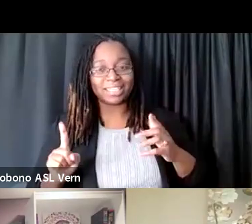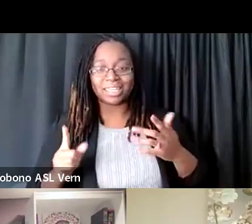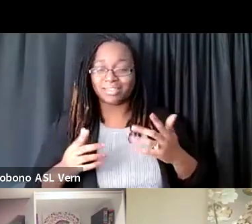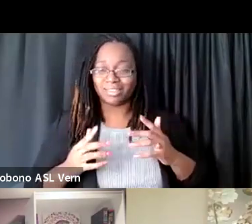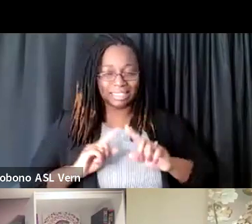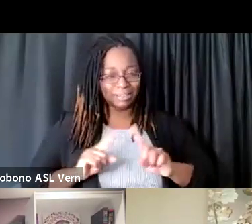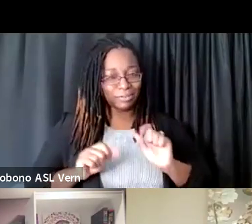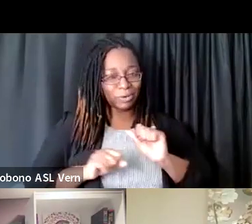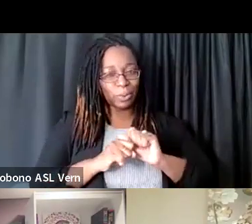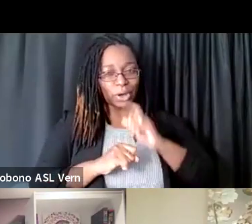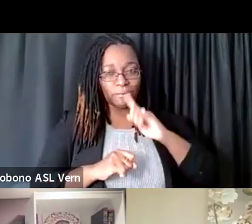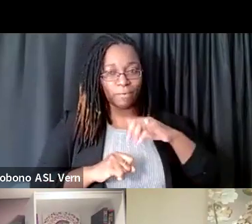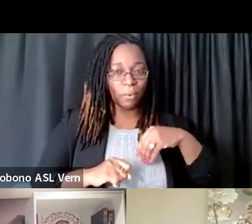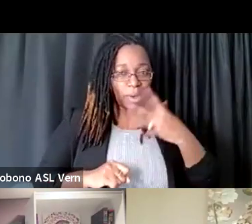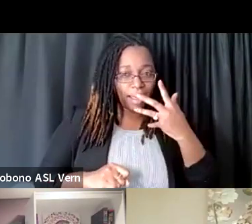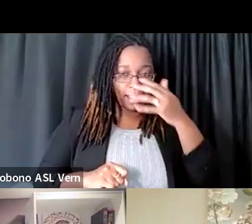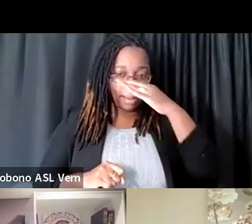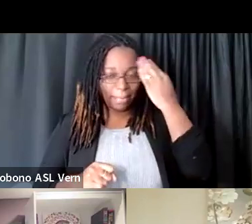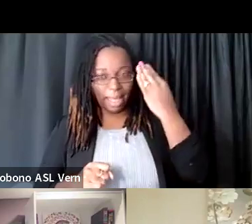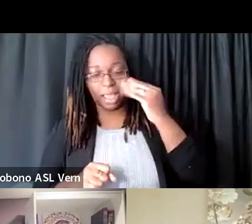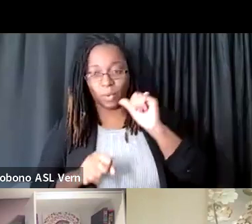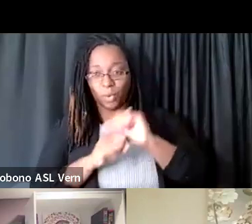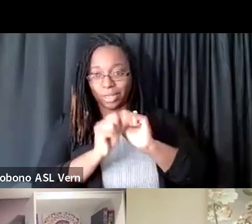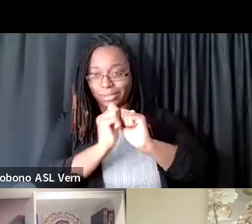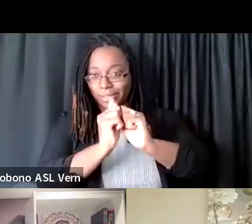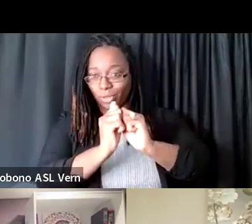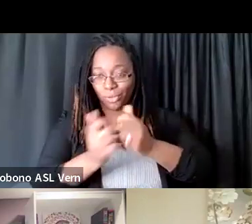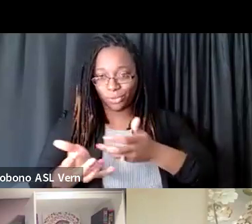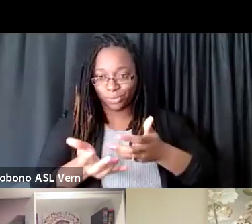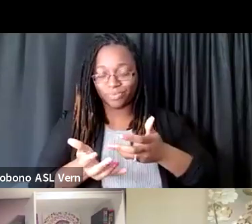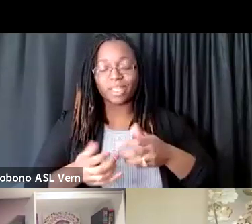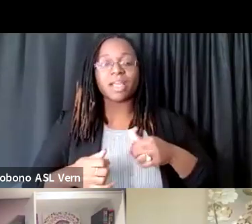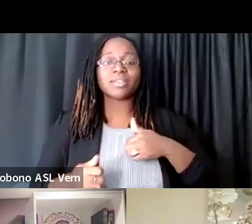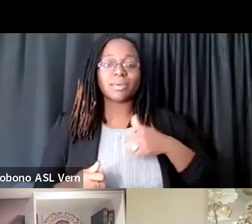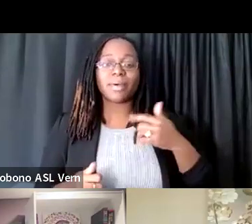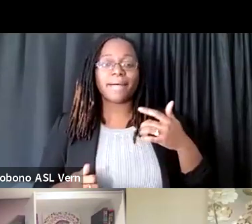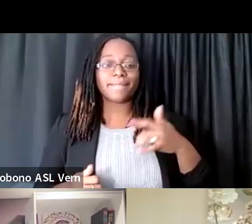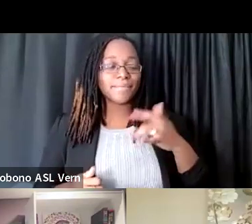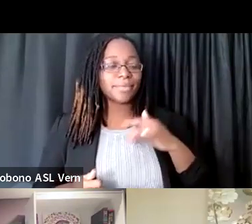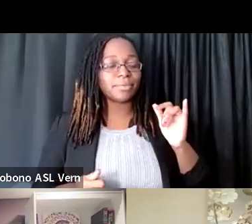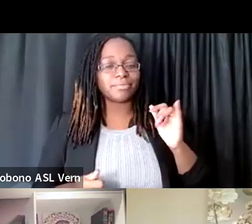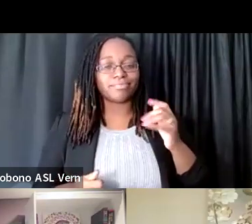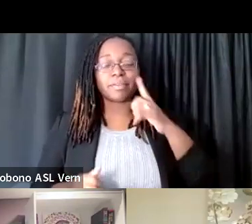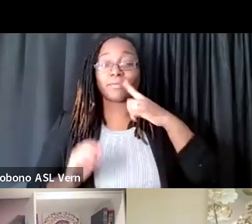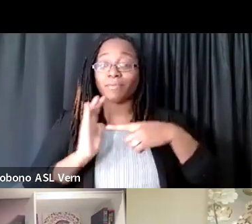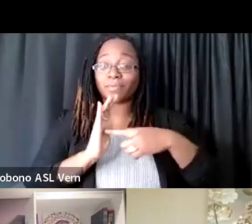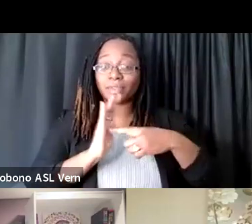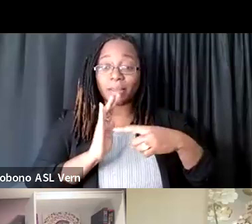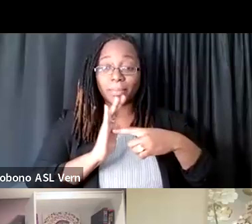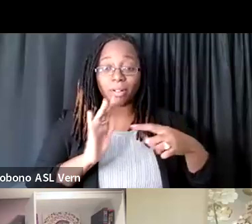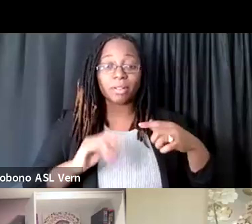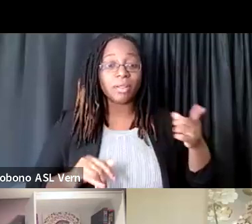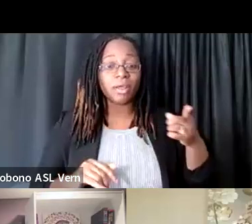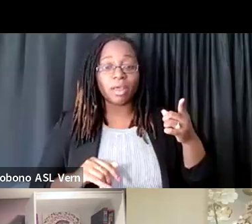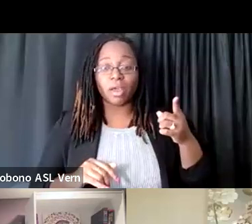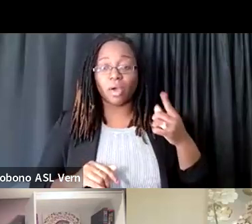other bodies in the space trying to work together. So I feel like there are, for example, Colleen Hughes, I can think